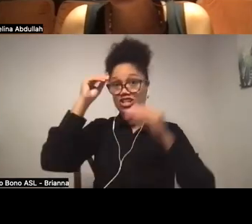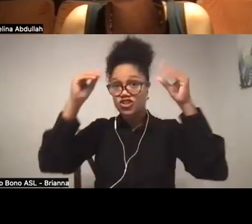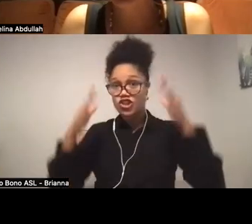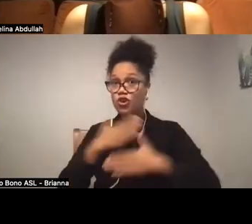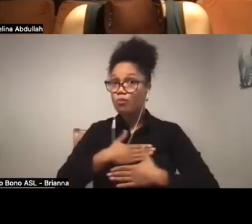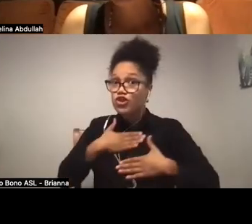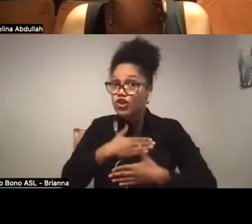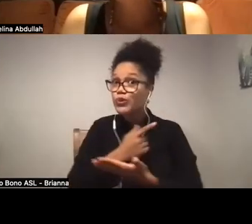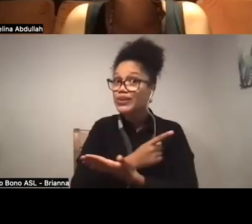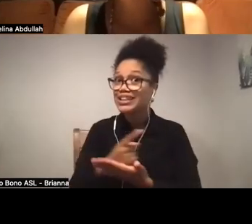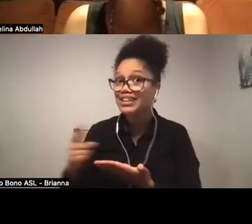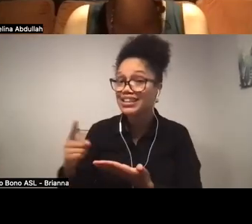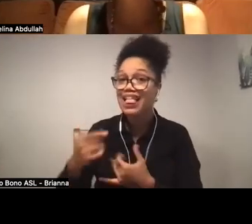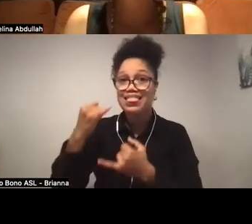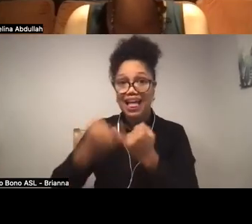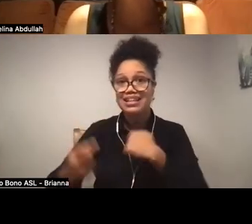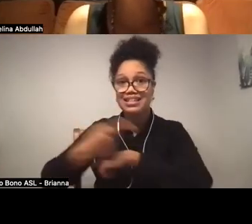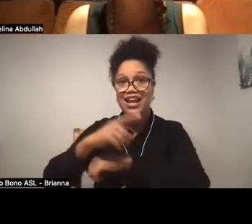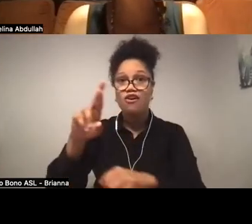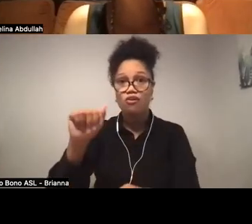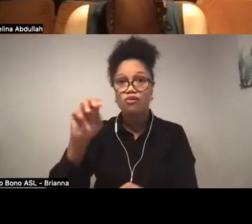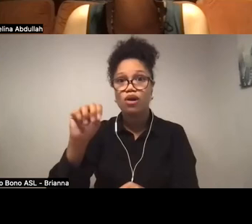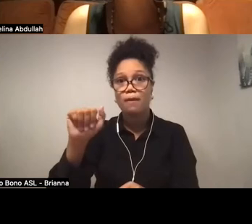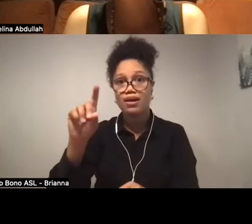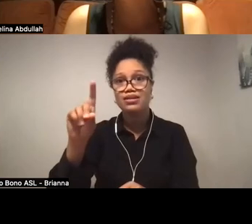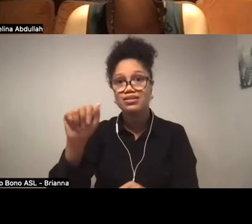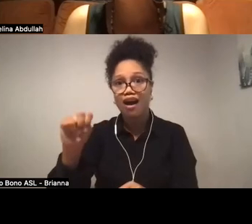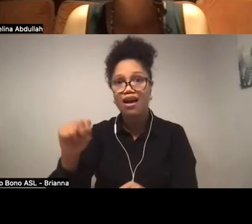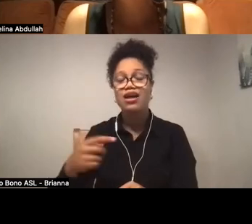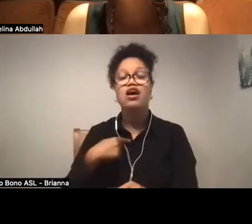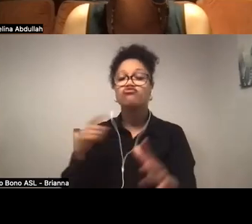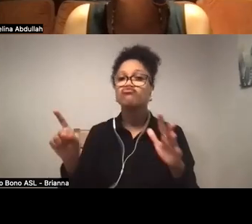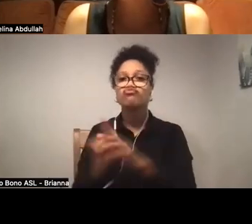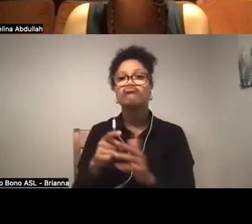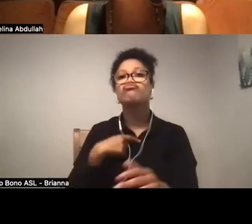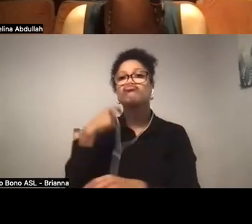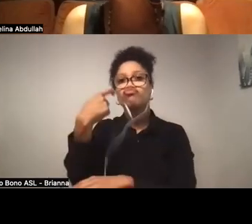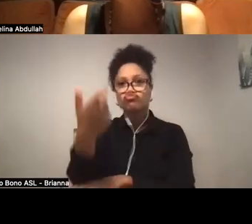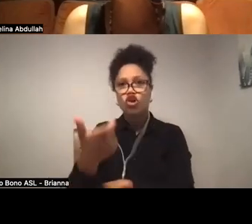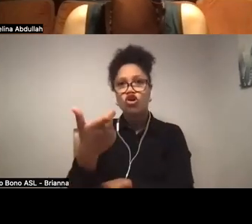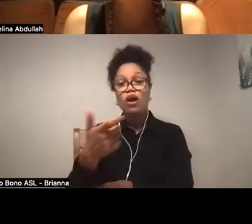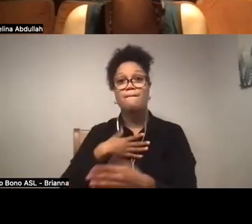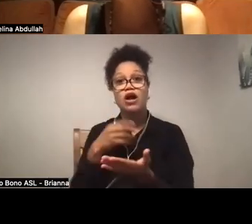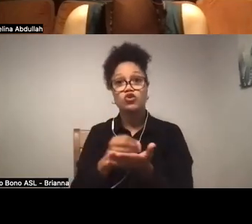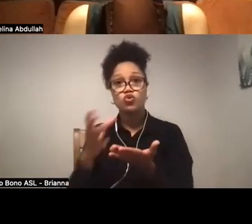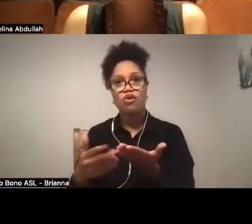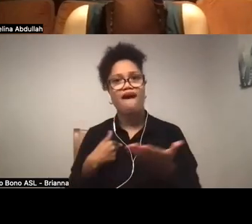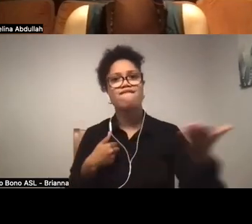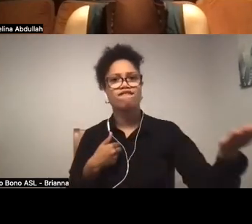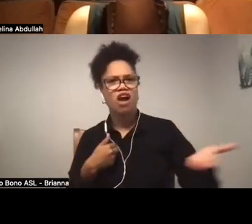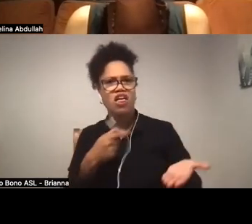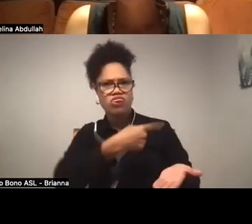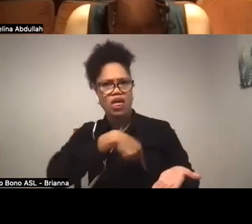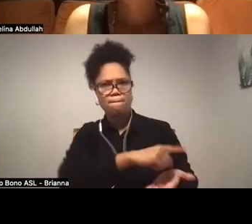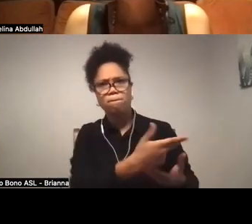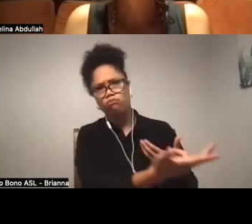Week, right? I walked into the space to watch this mayoral debate, and I invited my students to also participate.